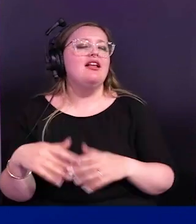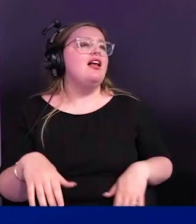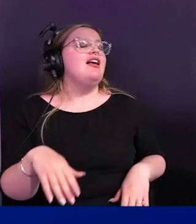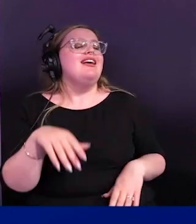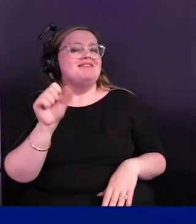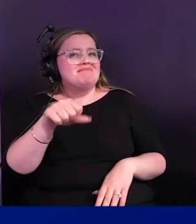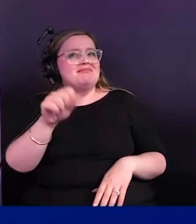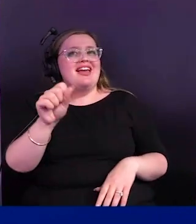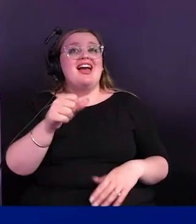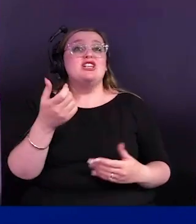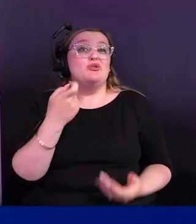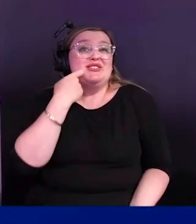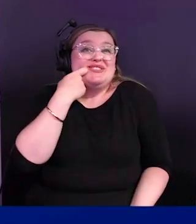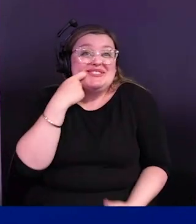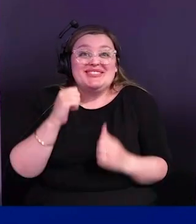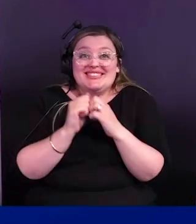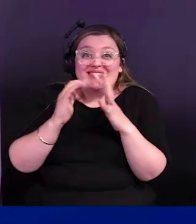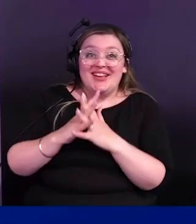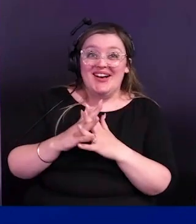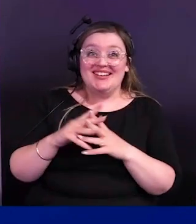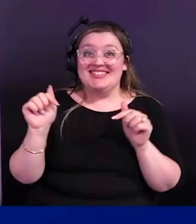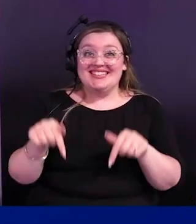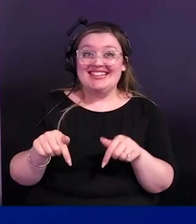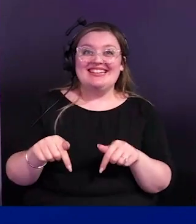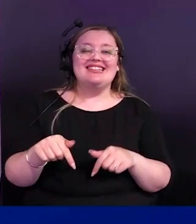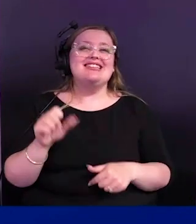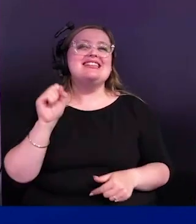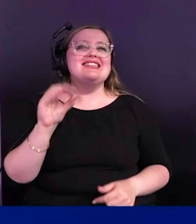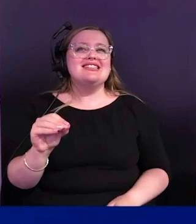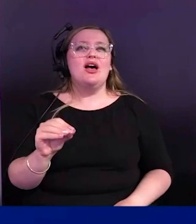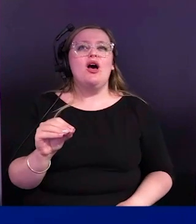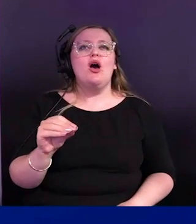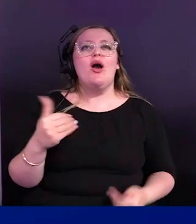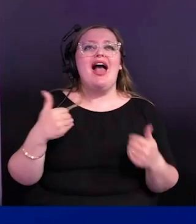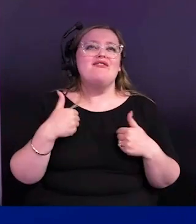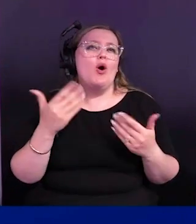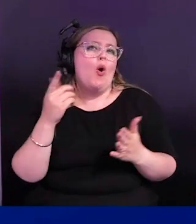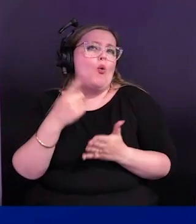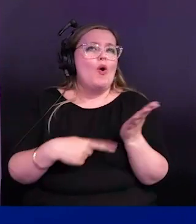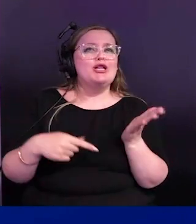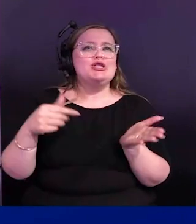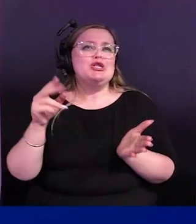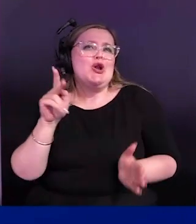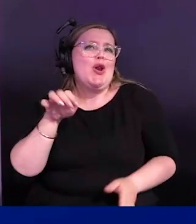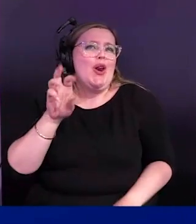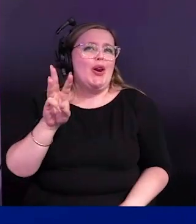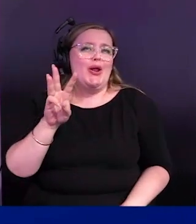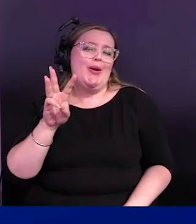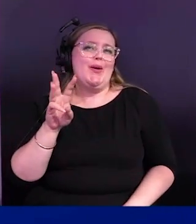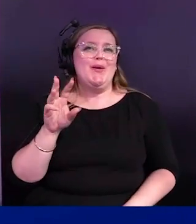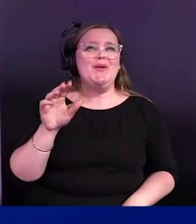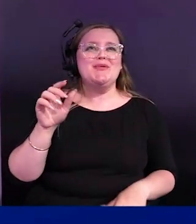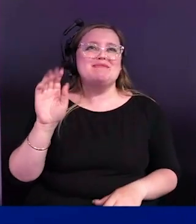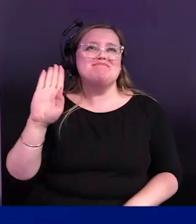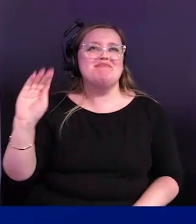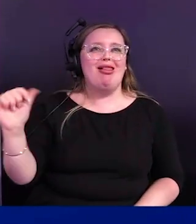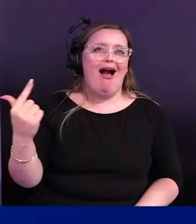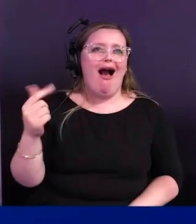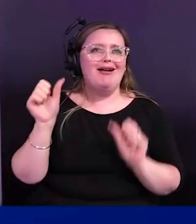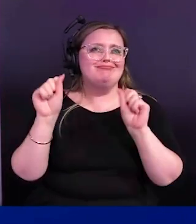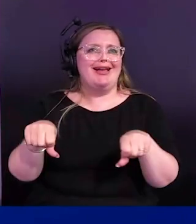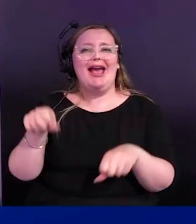has just launched Lake Dashboards. And so there's a What's New blog post and also a Getting Started blog post that customers can check